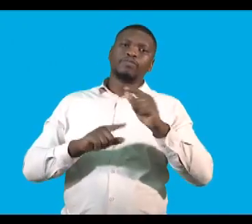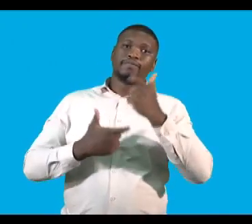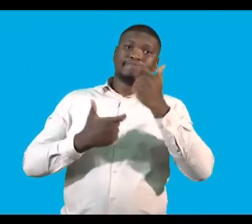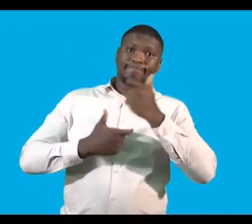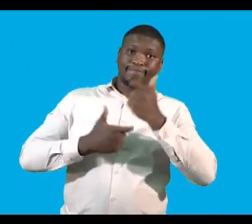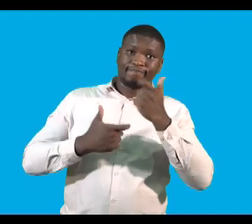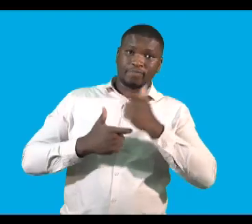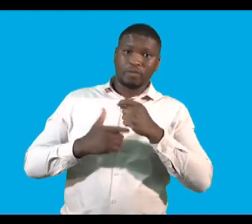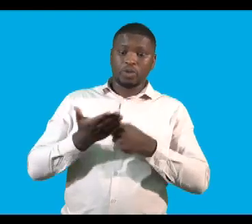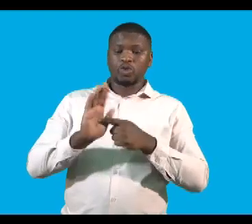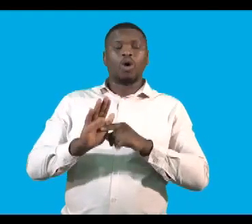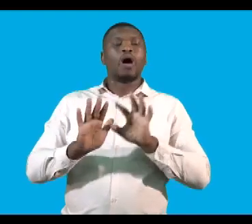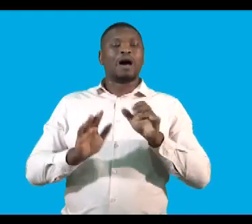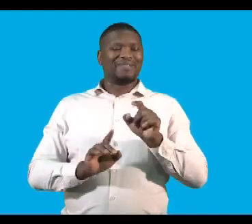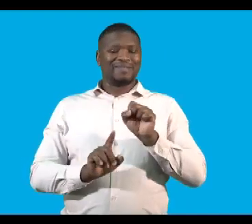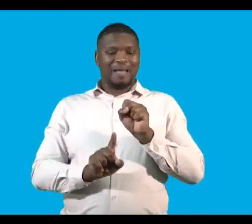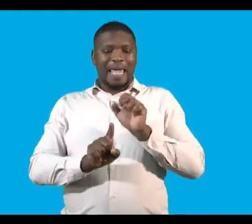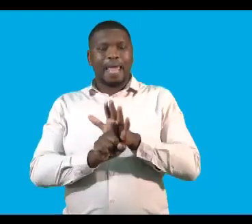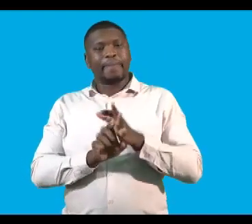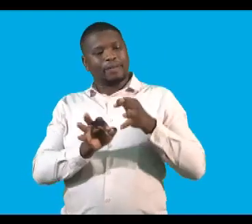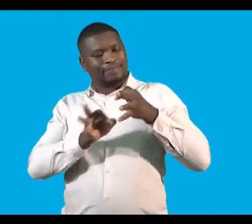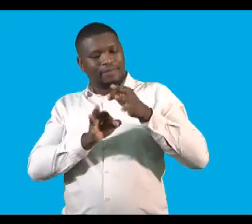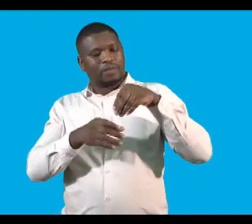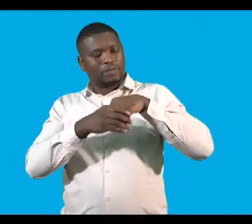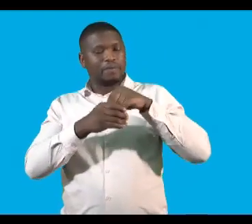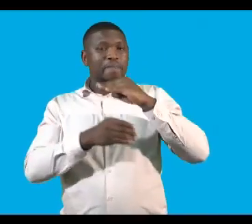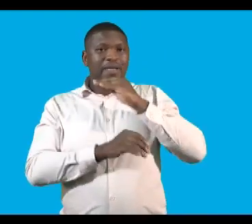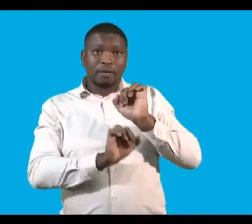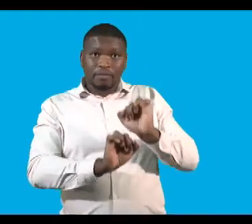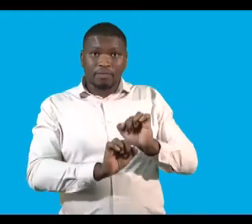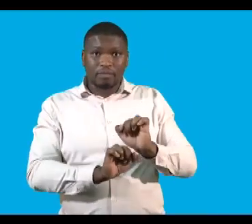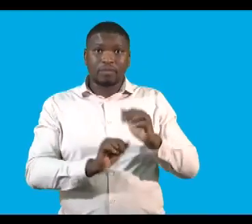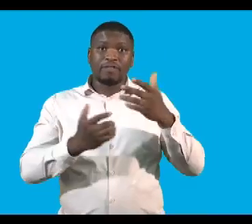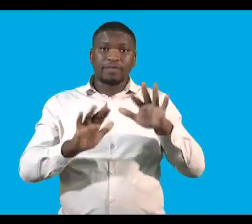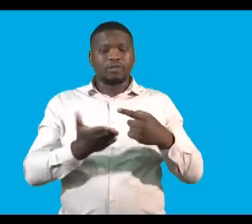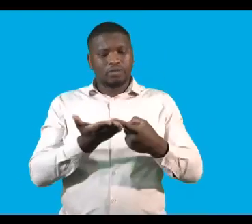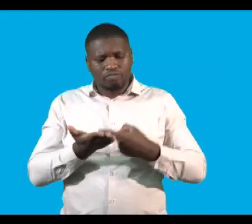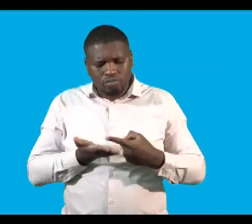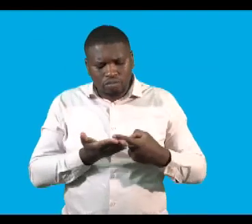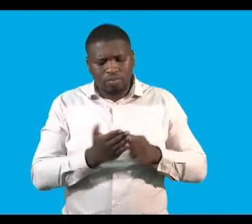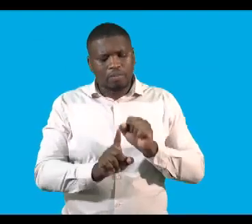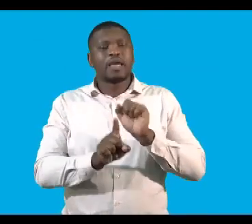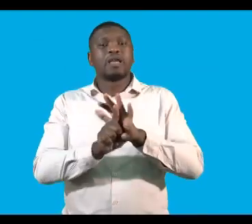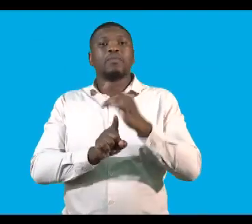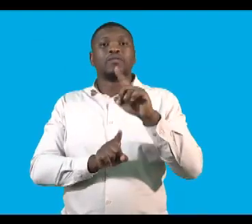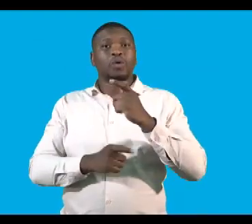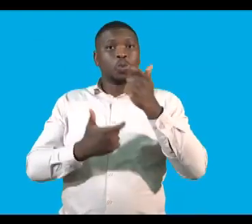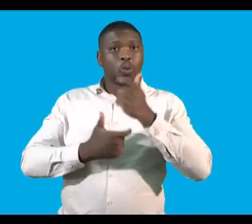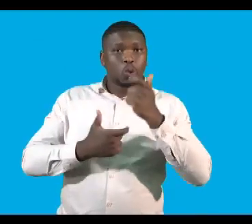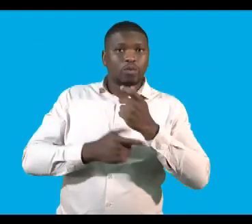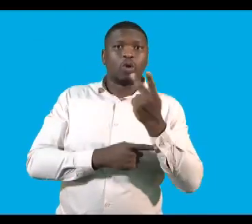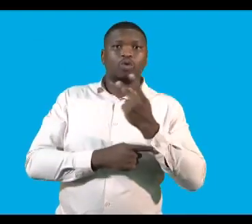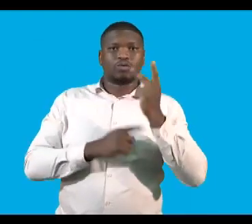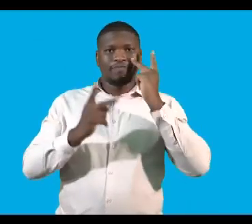techniques impact the interpretation and the meaning of cartoons. We have gone through the impact of humor and visual and